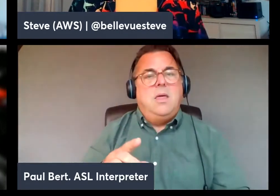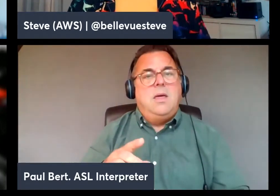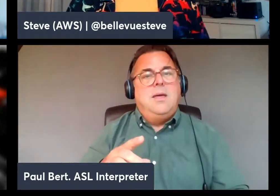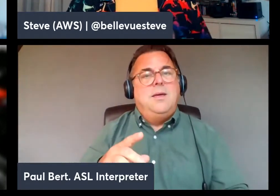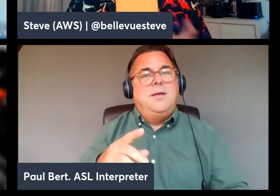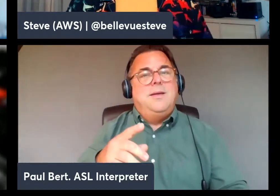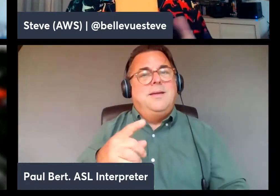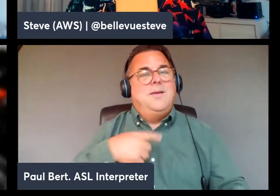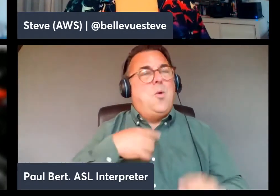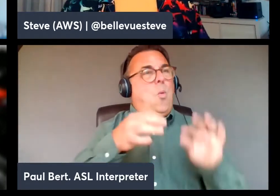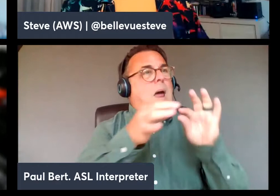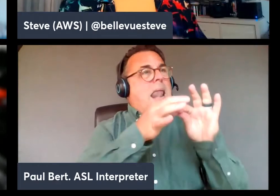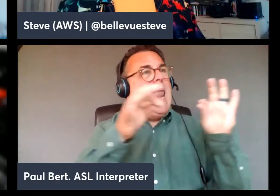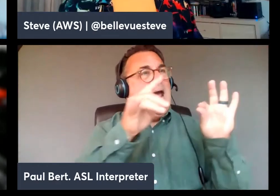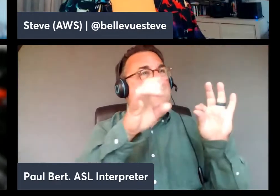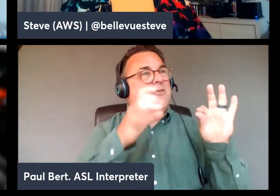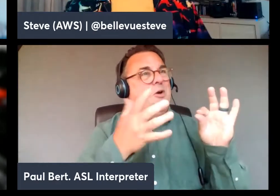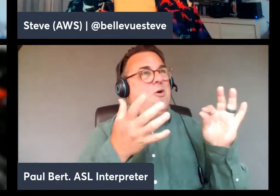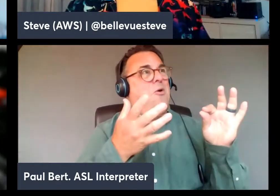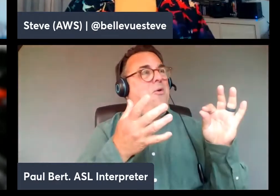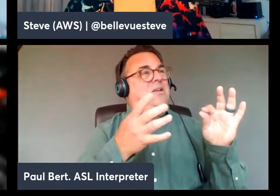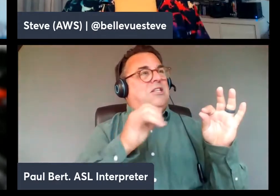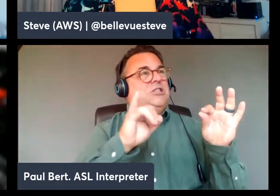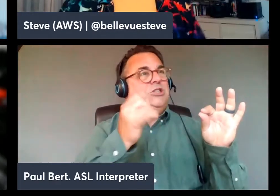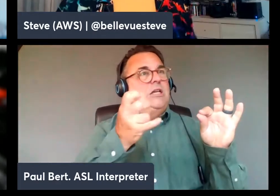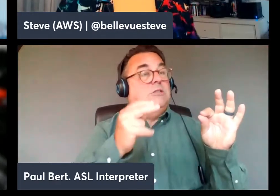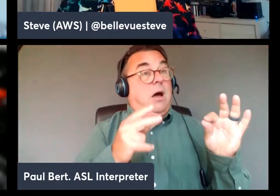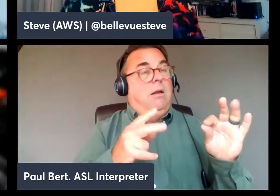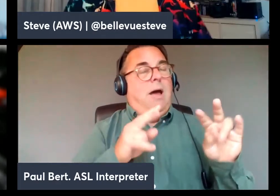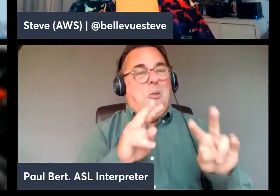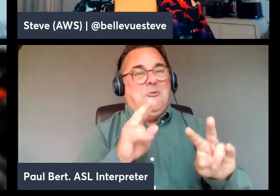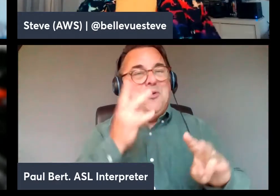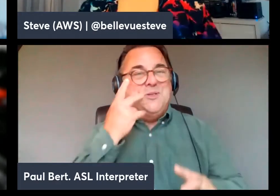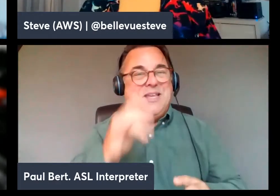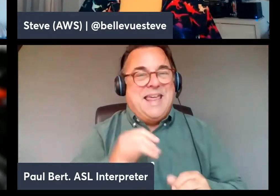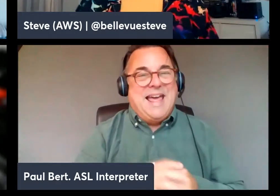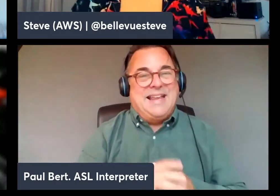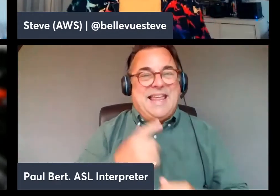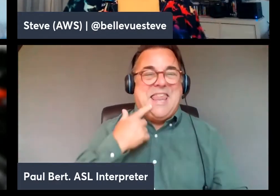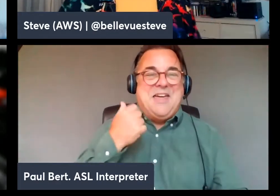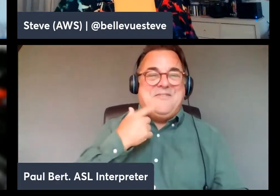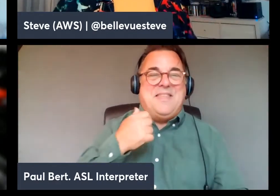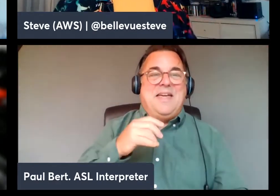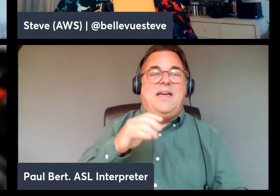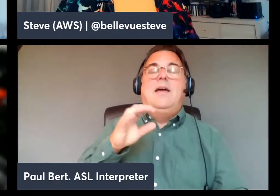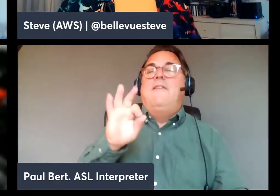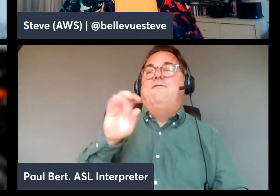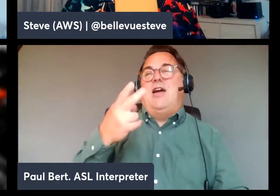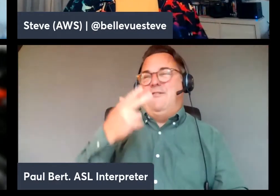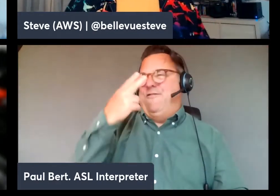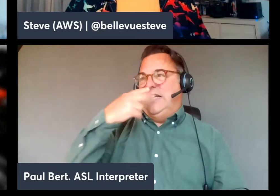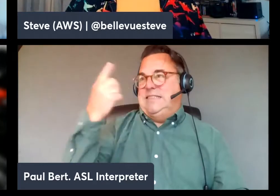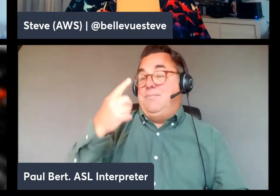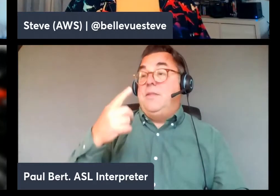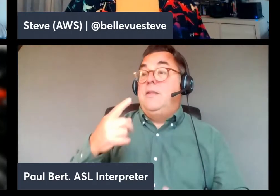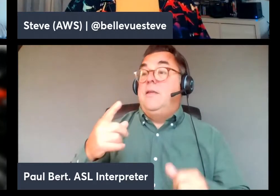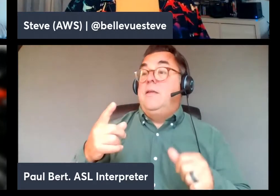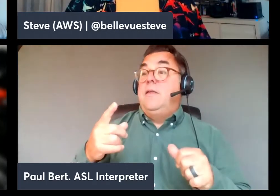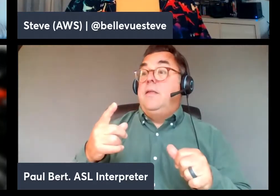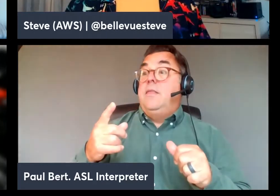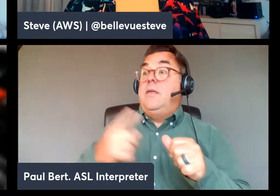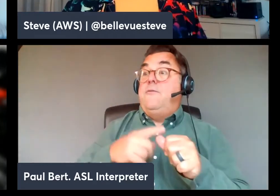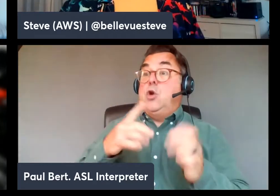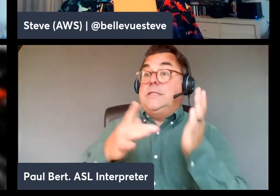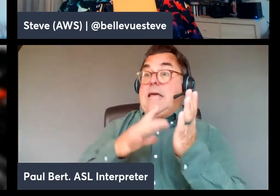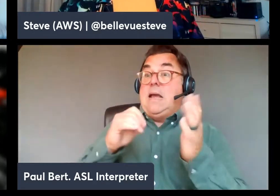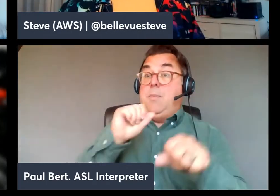code and a few small snippets of JSON. So I'm looking forward to seeing that. Fun fact that the first tech company that I worked